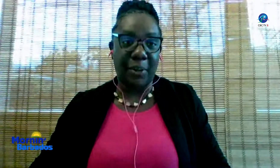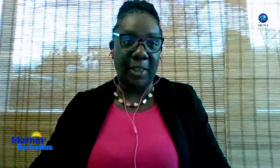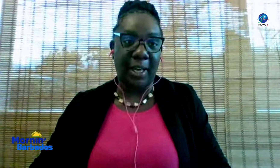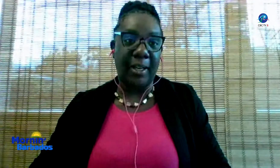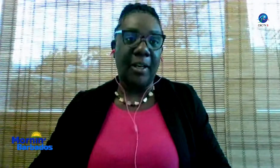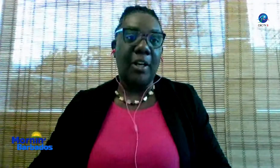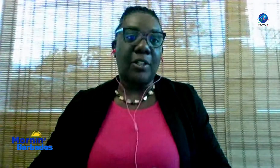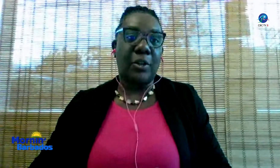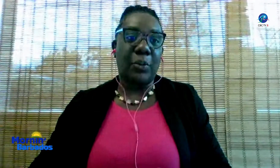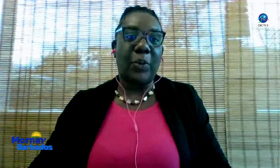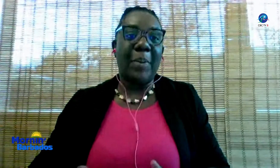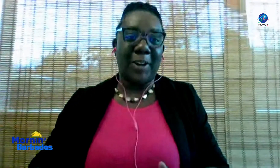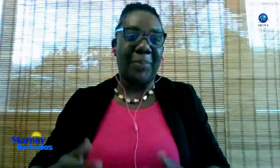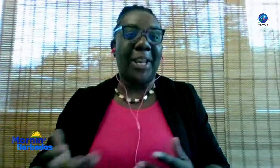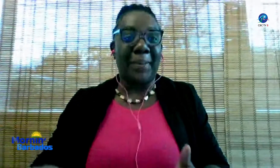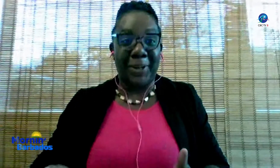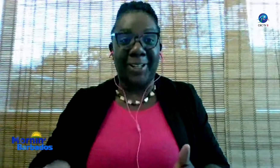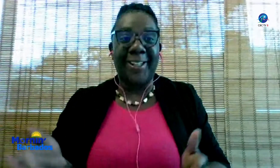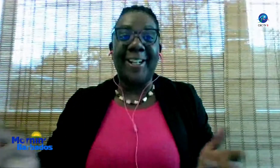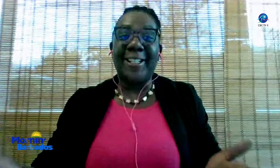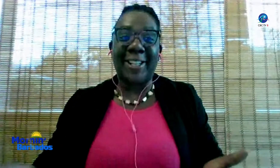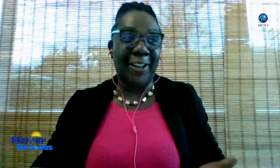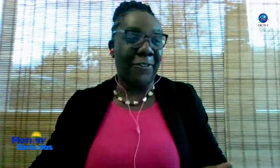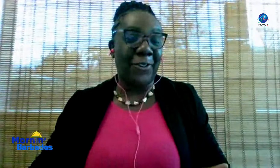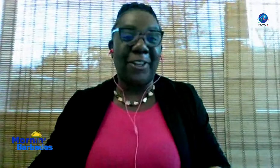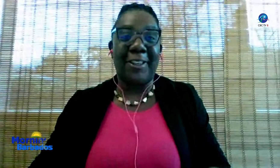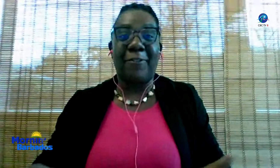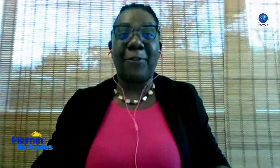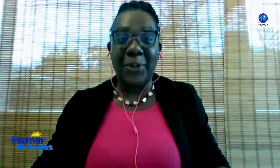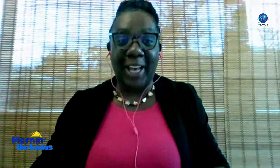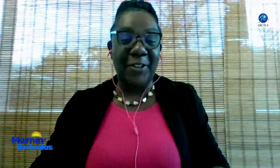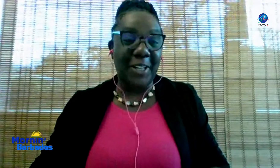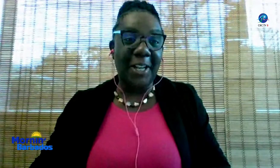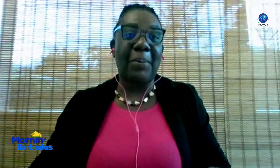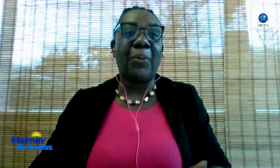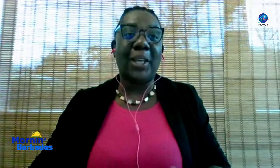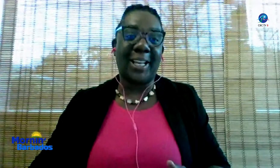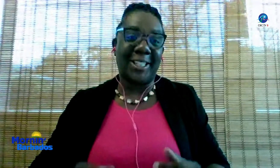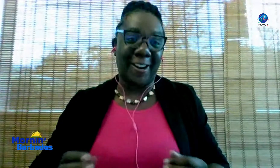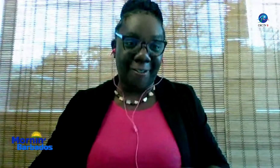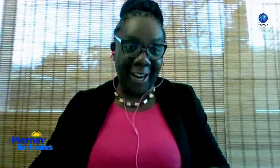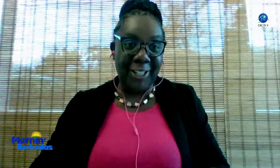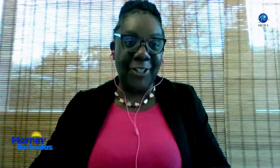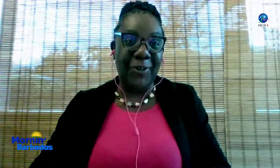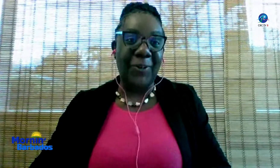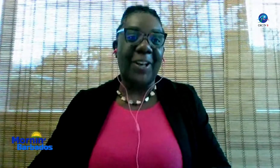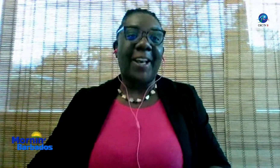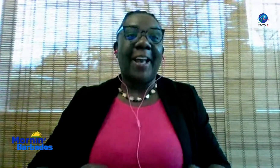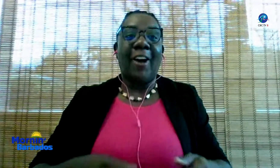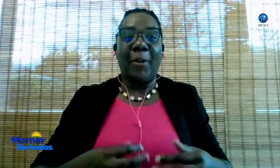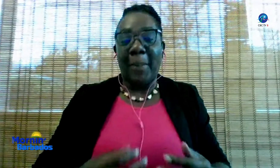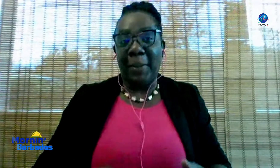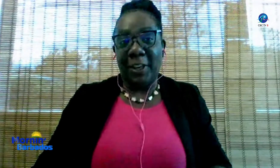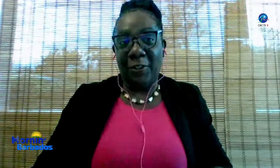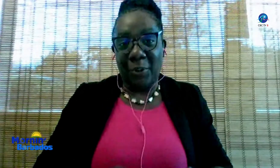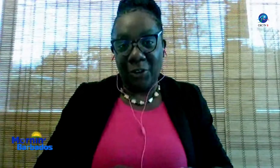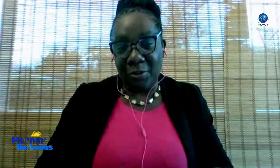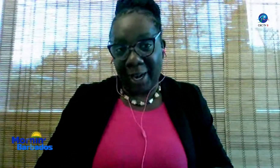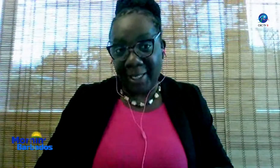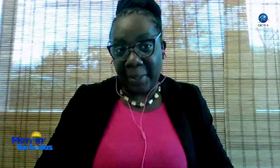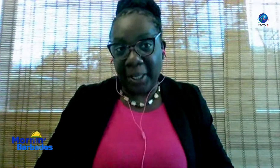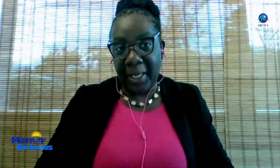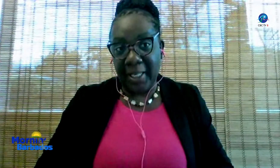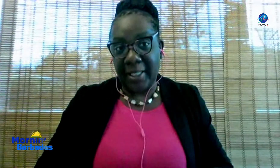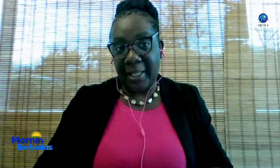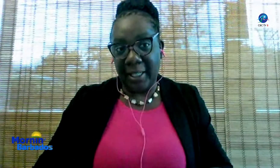identify clearly with that. So we may not be able to give you the food that you need, but we can direct you, maybe give